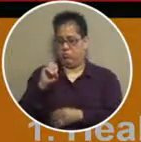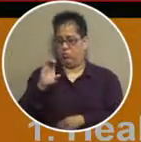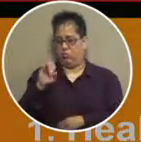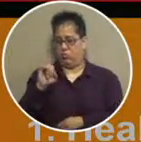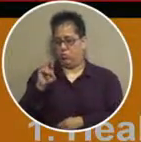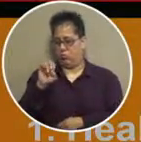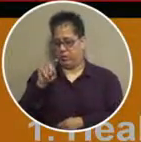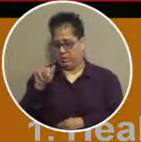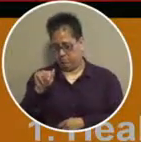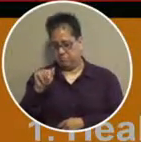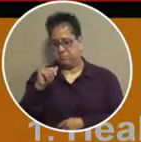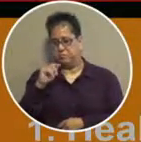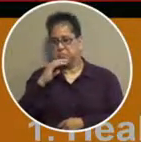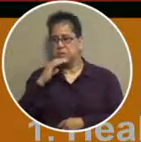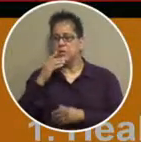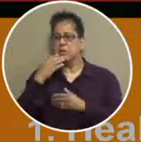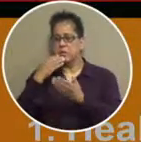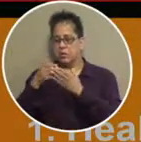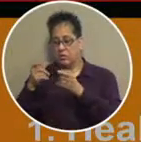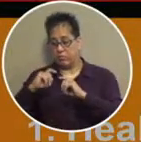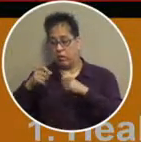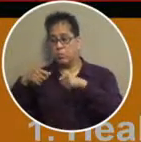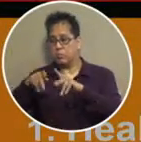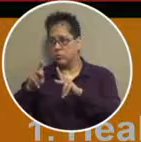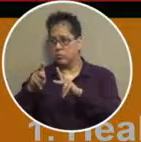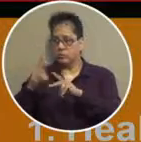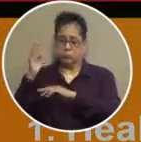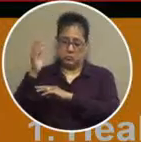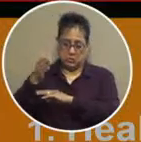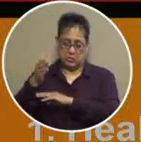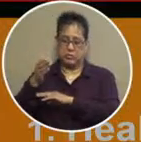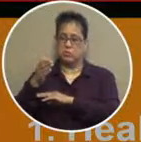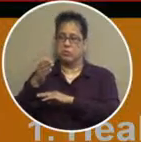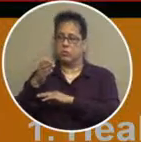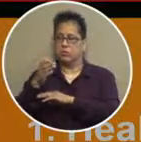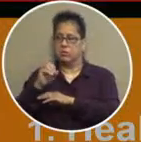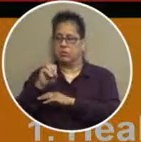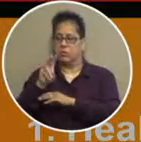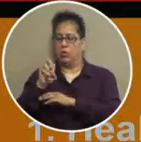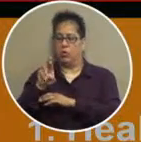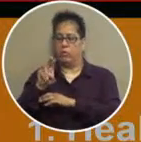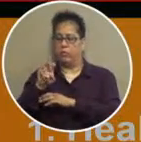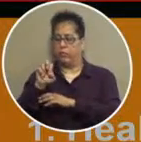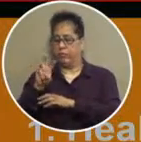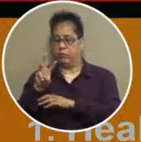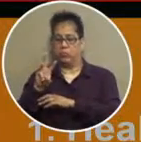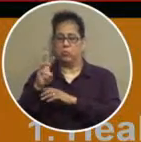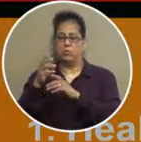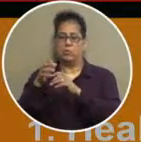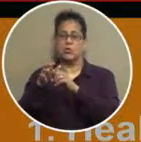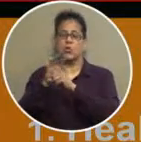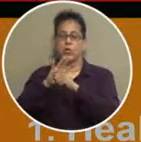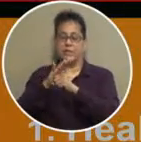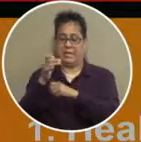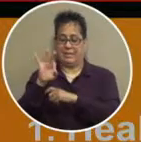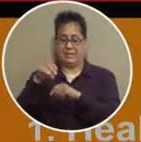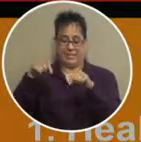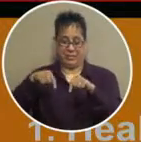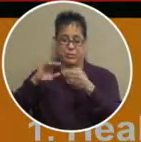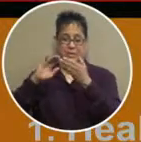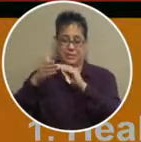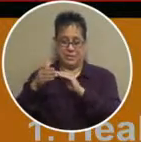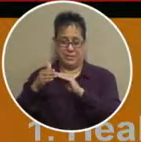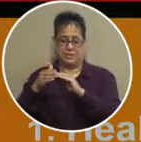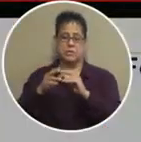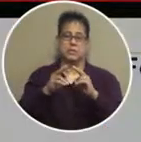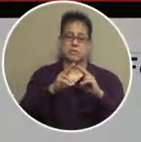thank you very much for giving me the opportunity to present and give an overview of what COVID-19 has been in our city. It